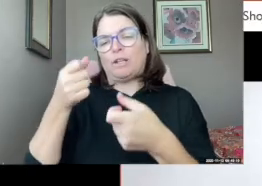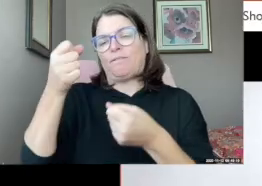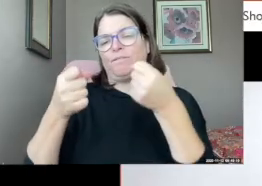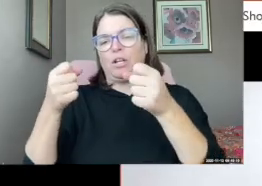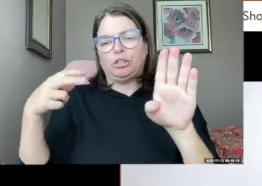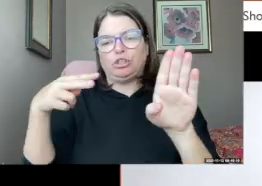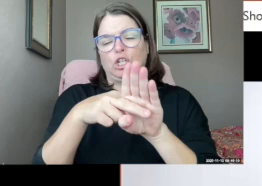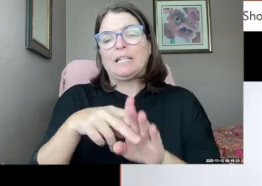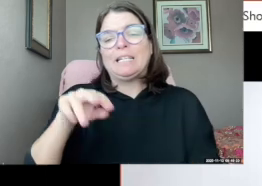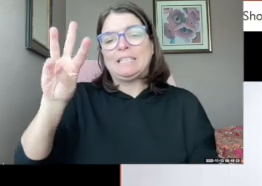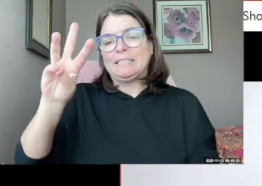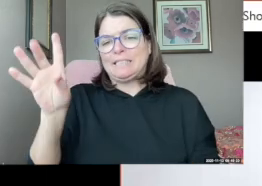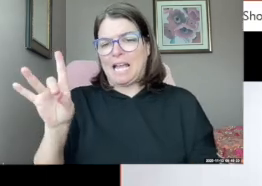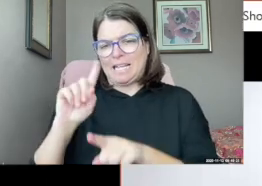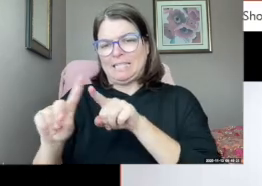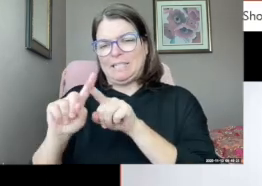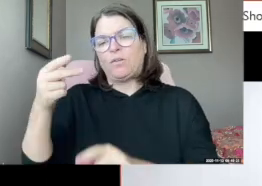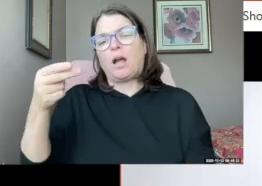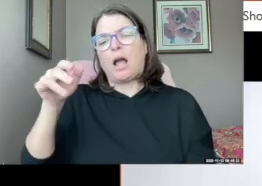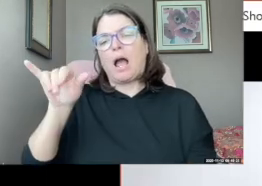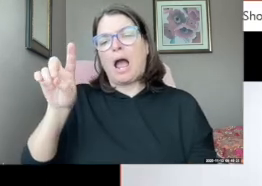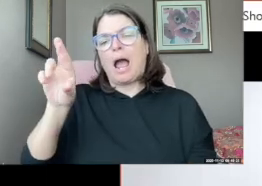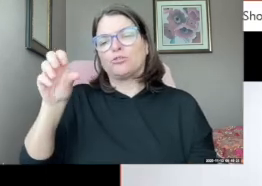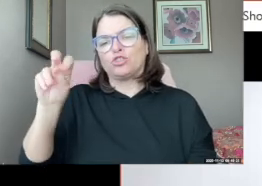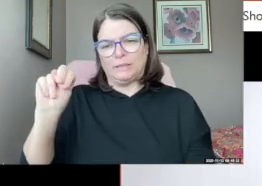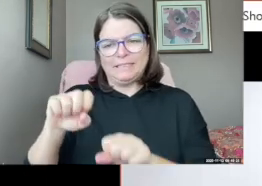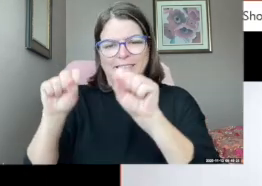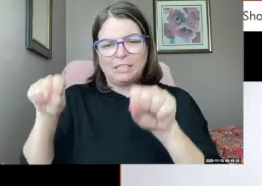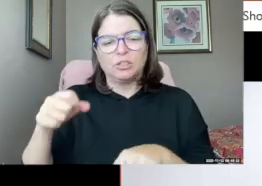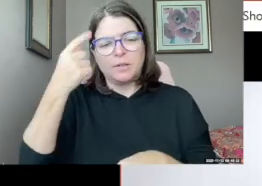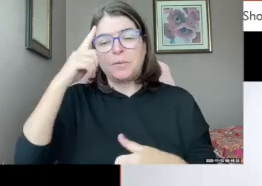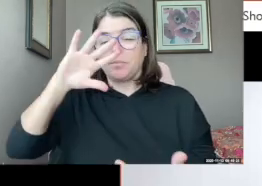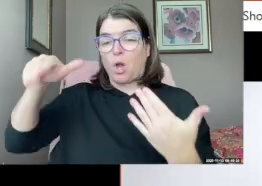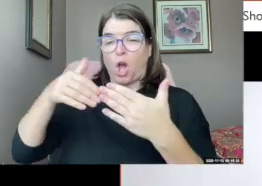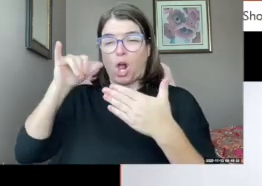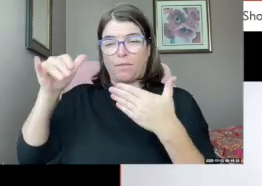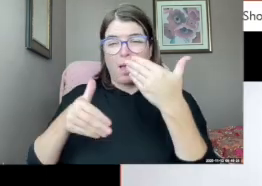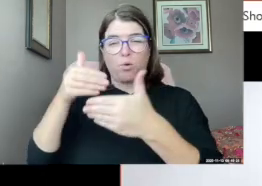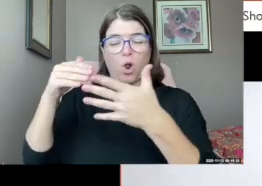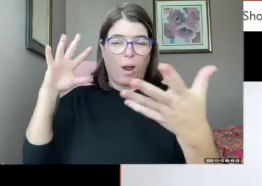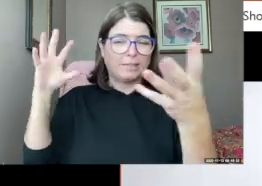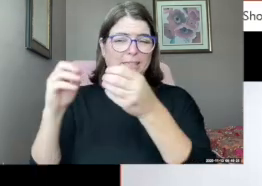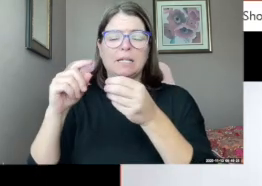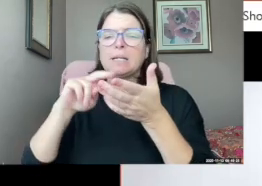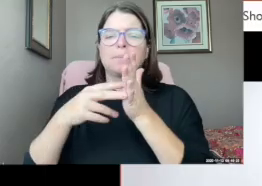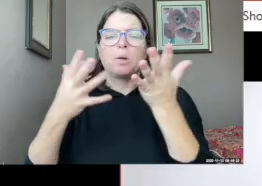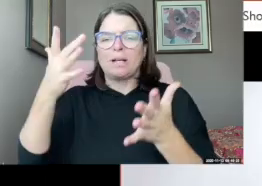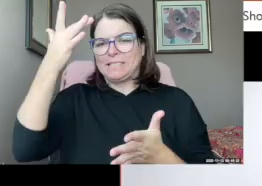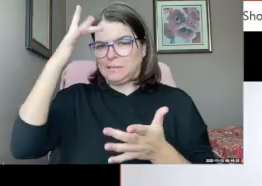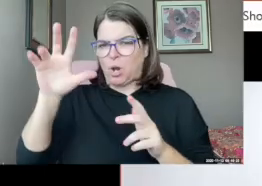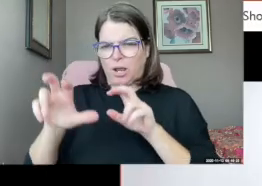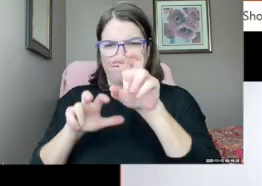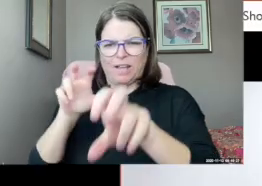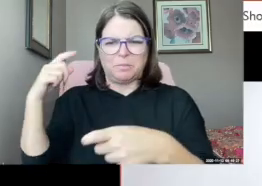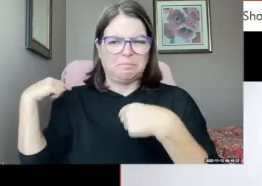chargers and 68 hydrogen stations. All of this progress is the result of smart investments over the past